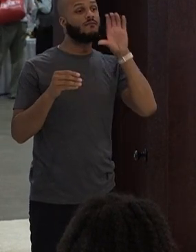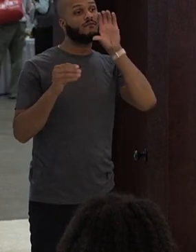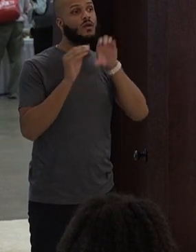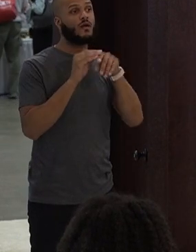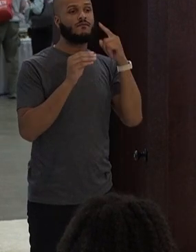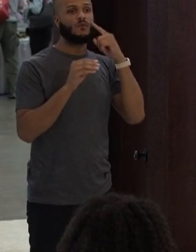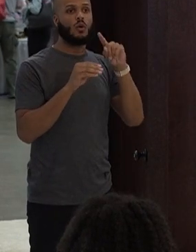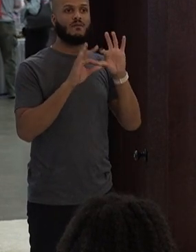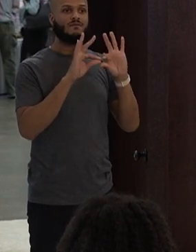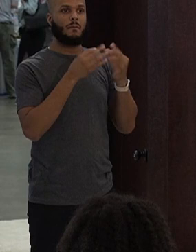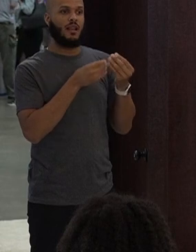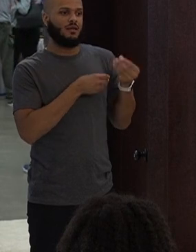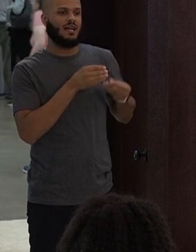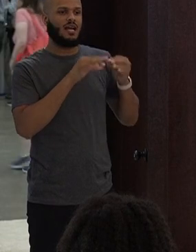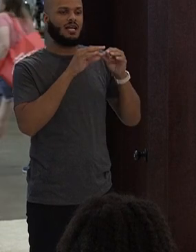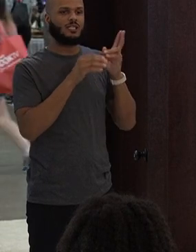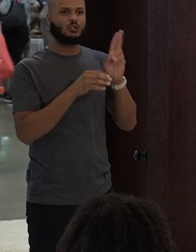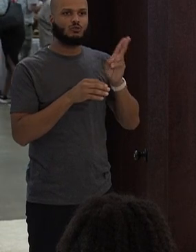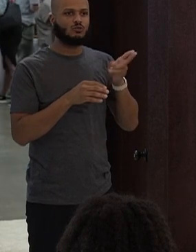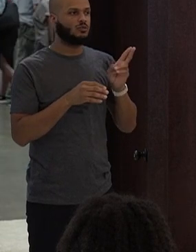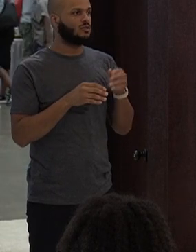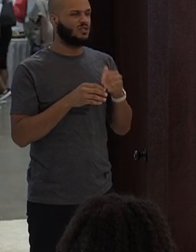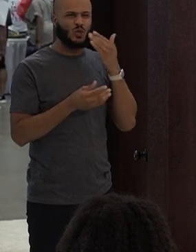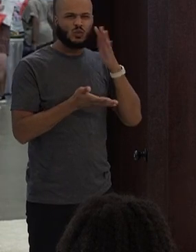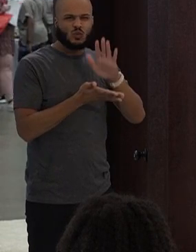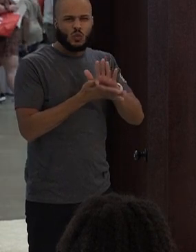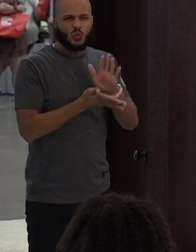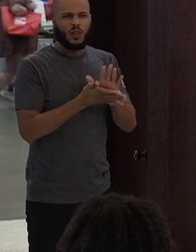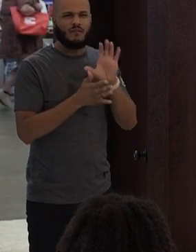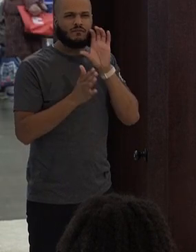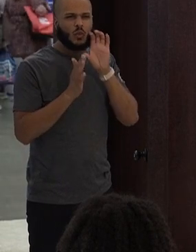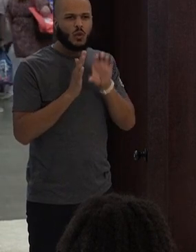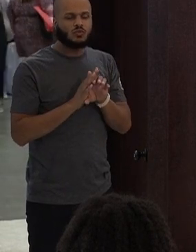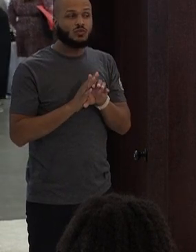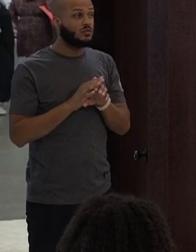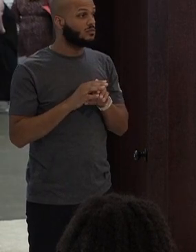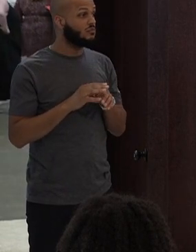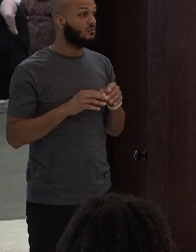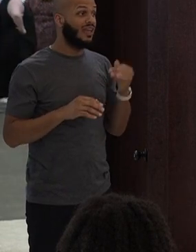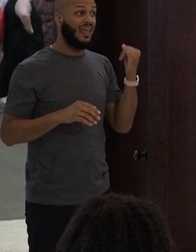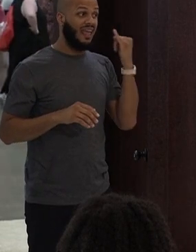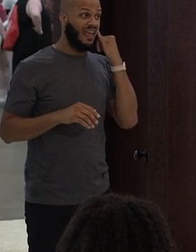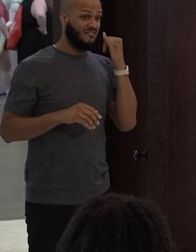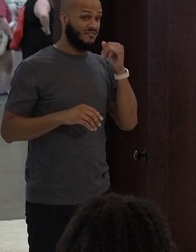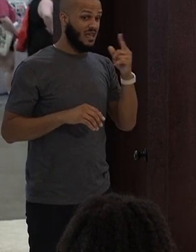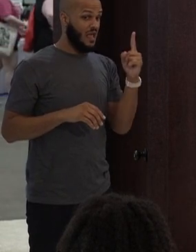history. School photos. You know, it's great if you can get permission.